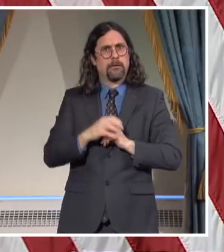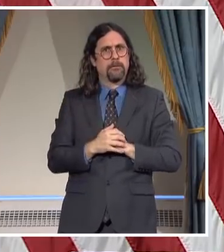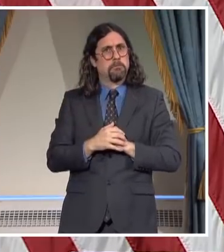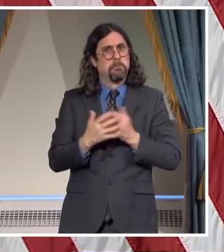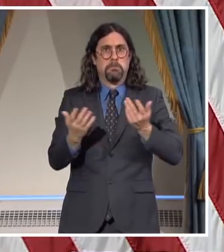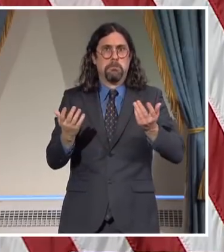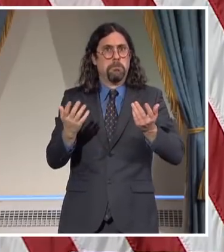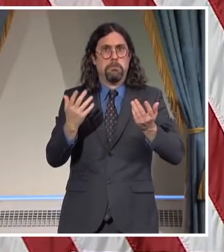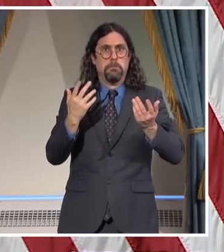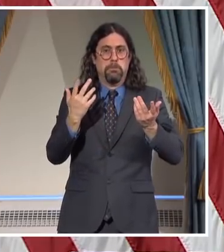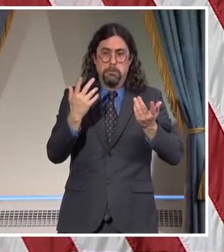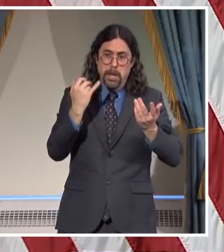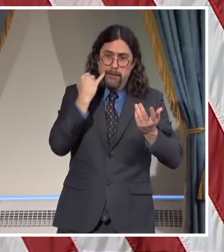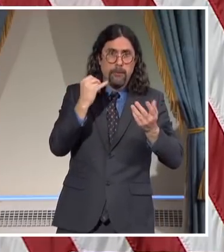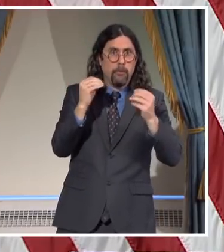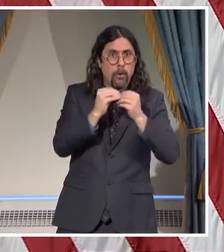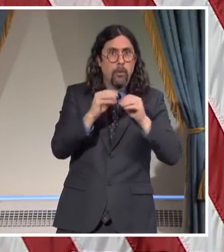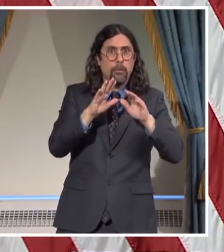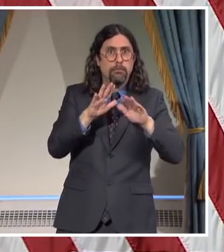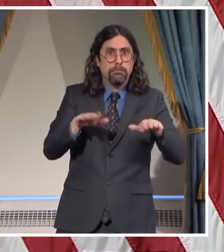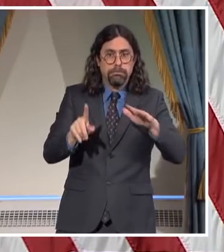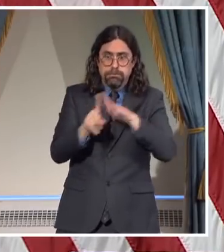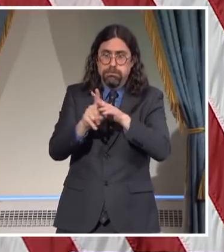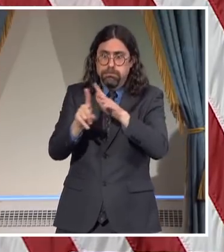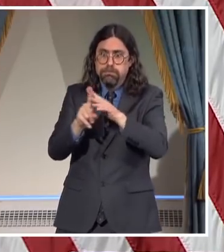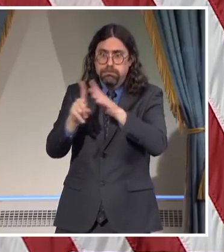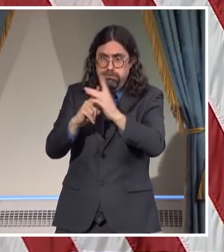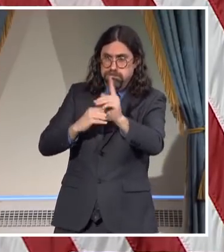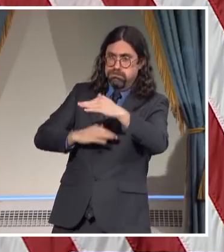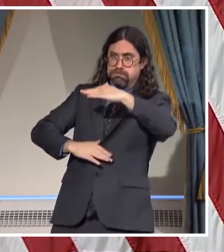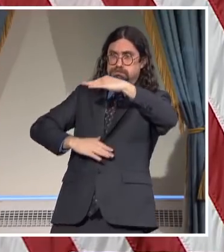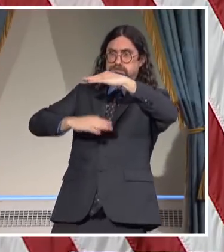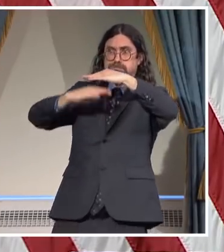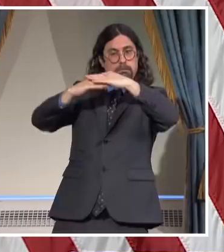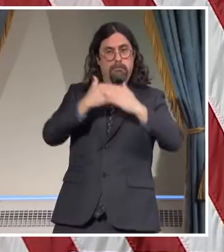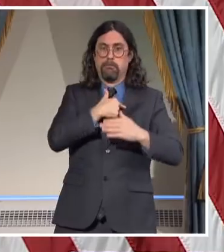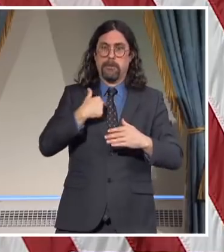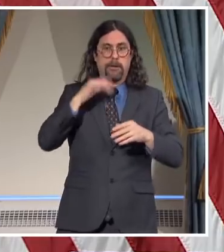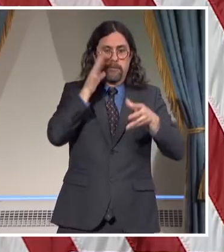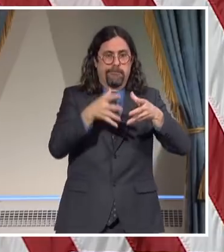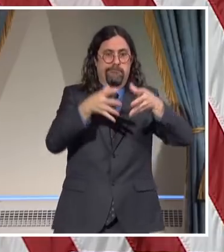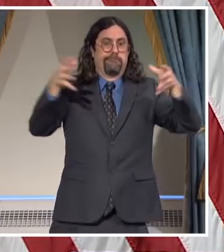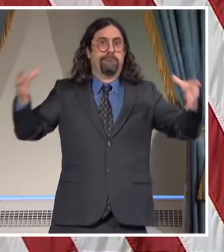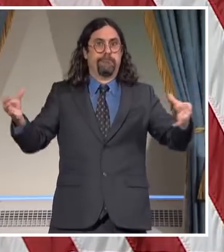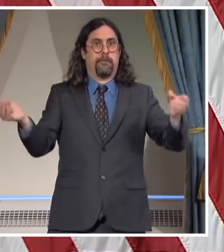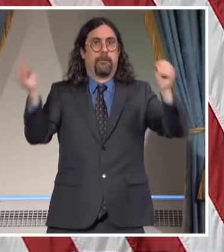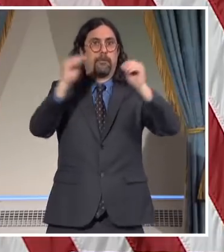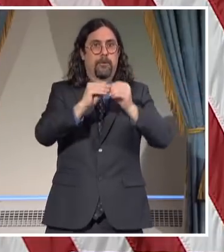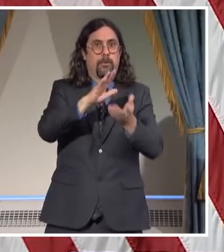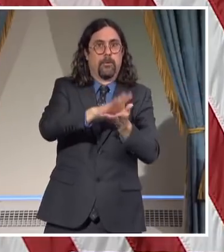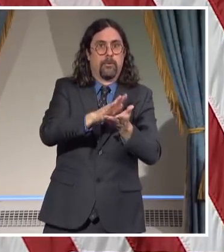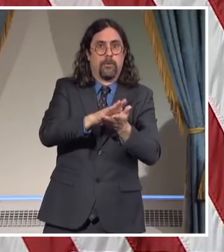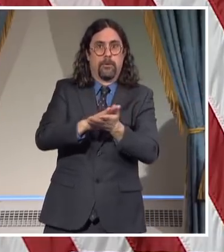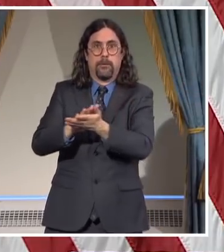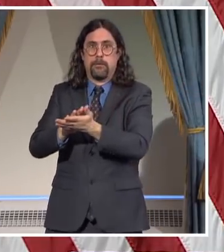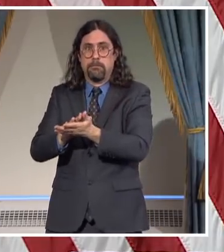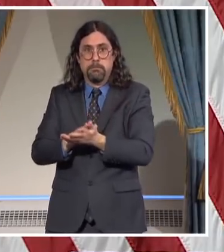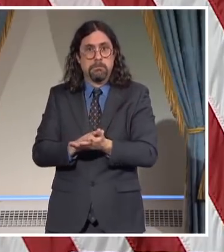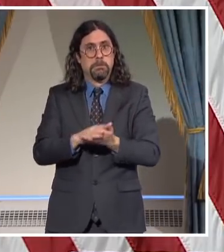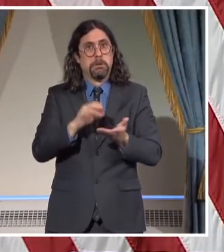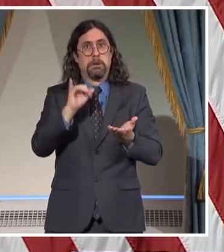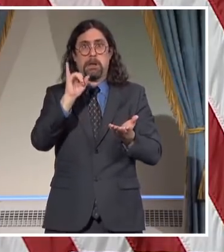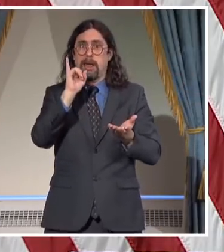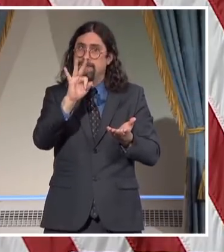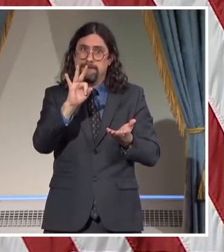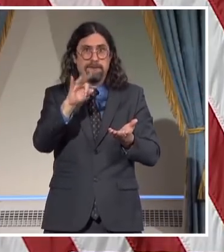to compress it if we need to. But the important point is we will grow in whatever direction according to the level of need to make sure those